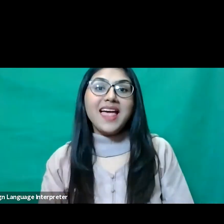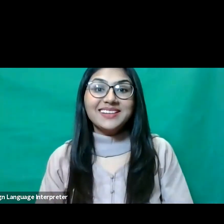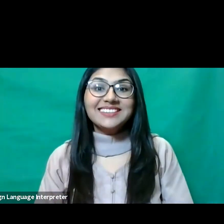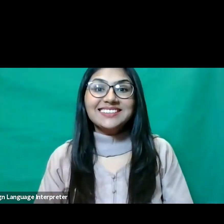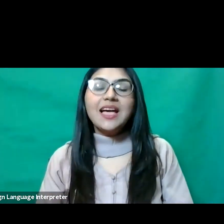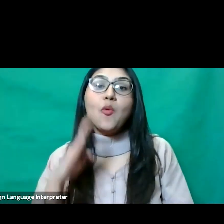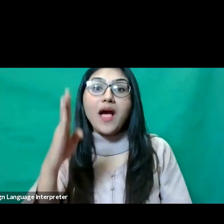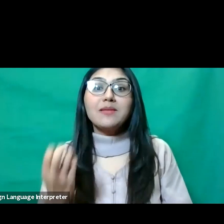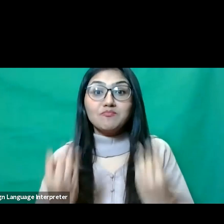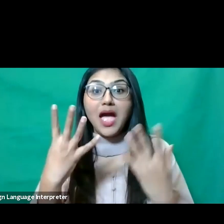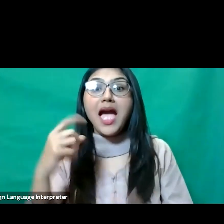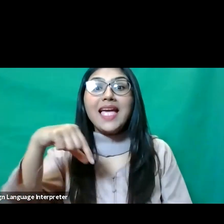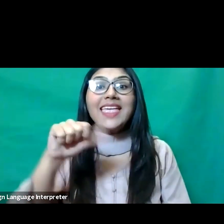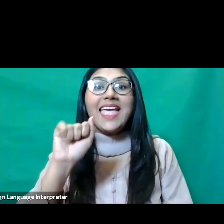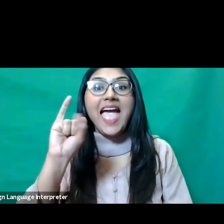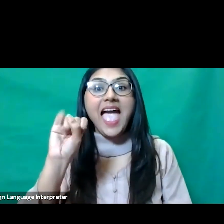on.